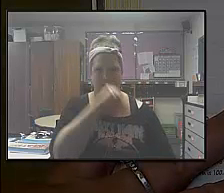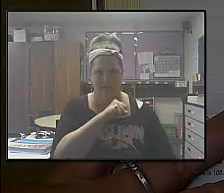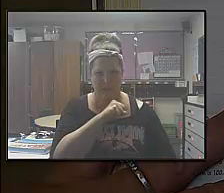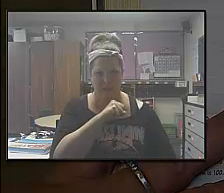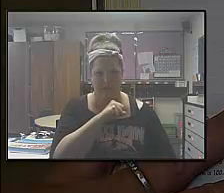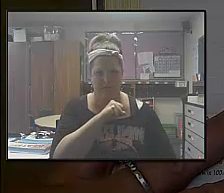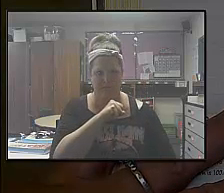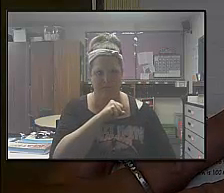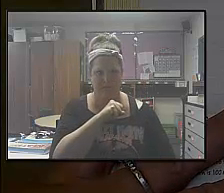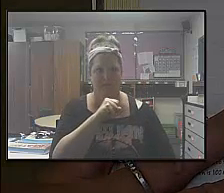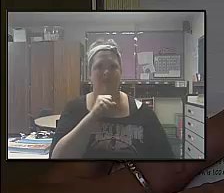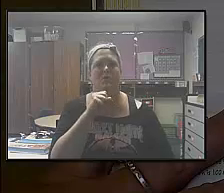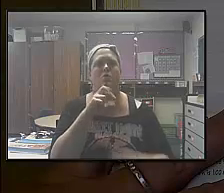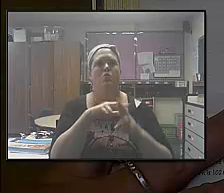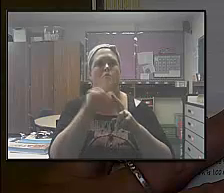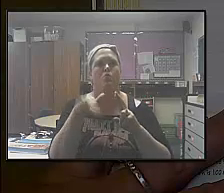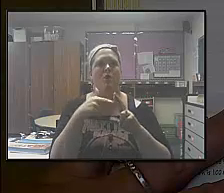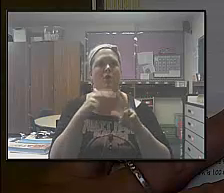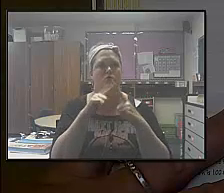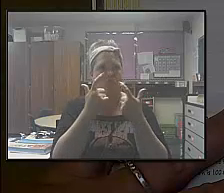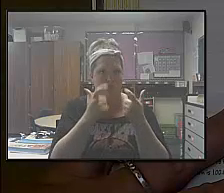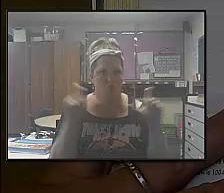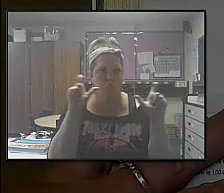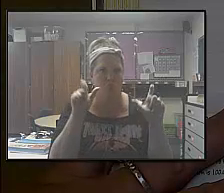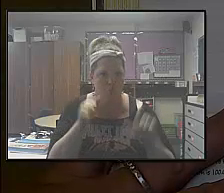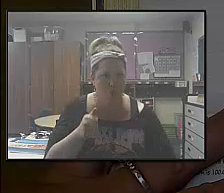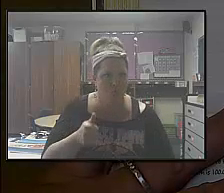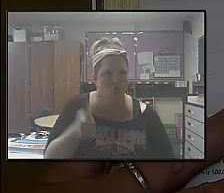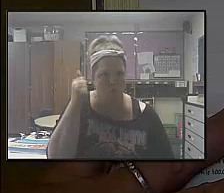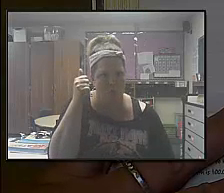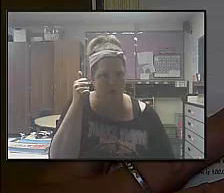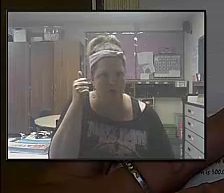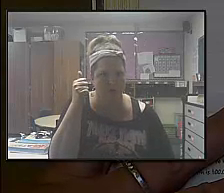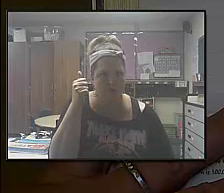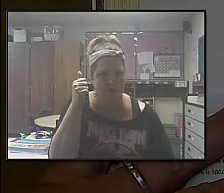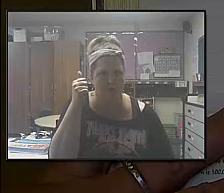la. to the Okay, number greatest 2, subtract